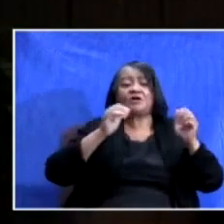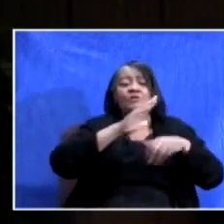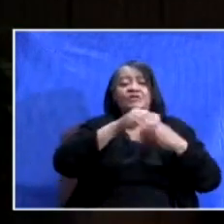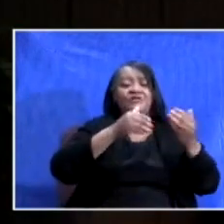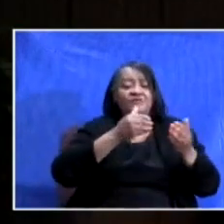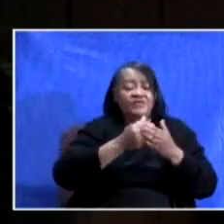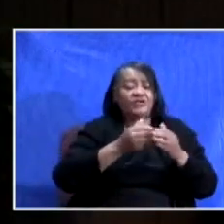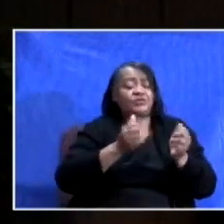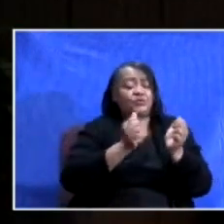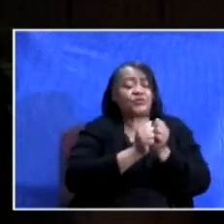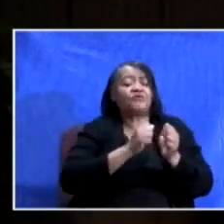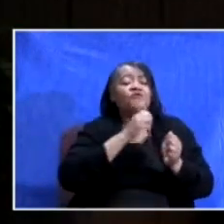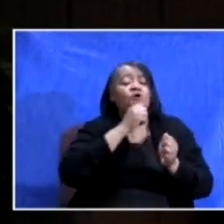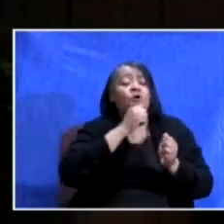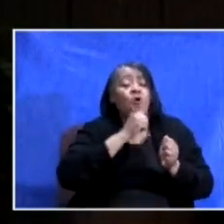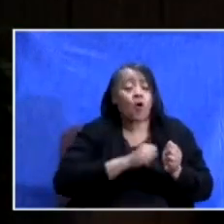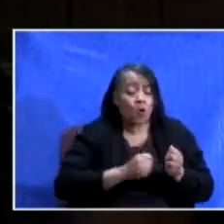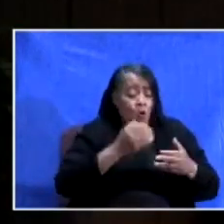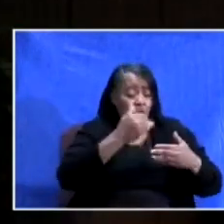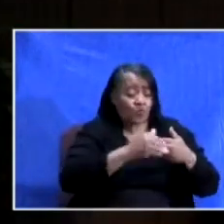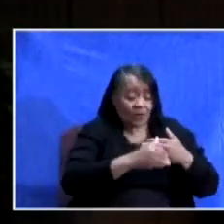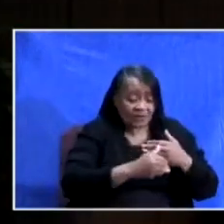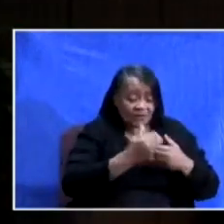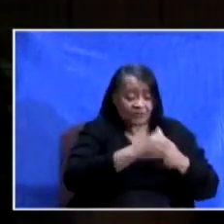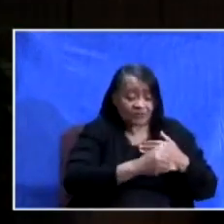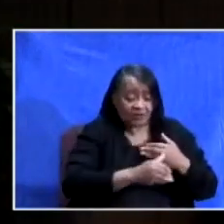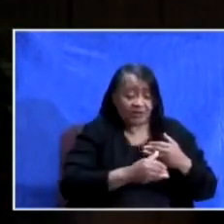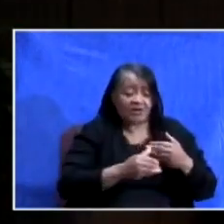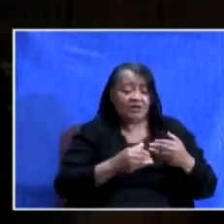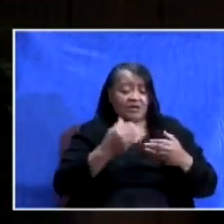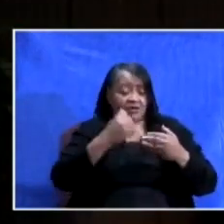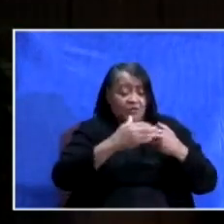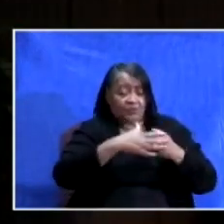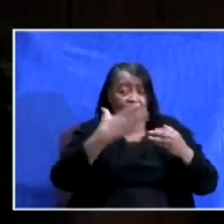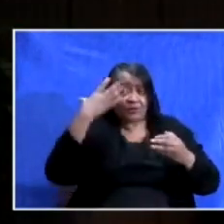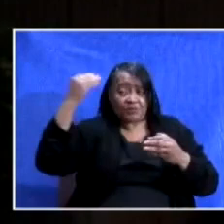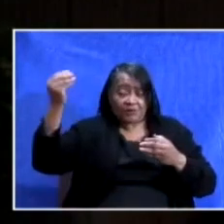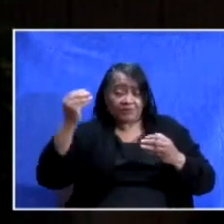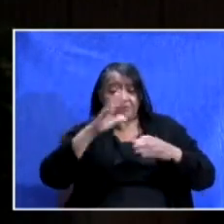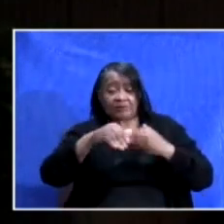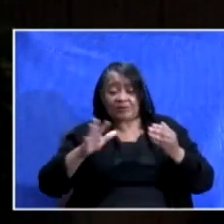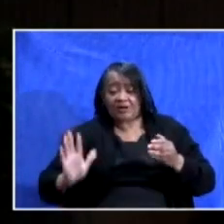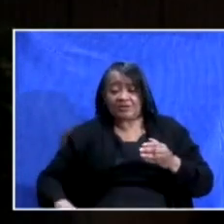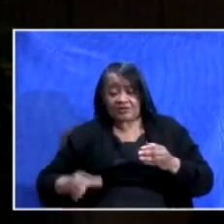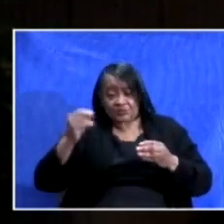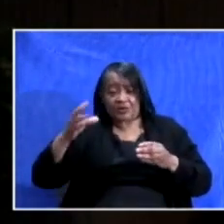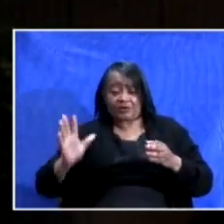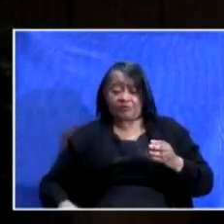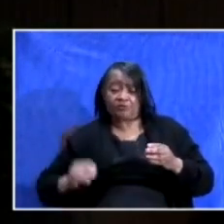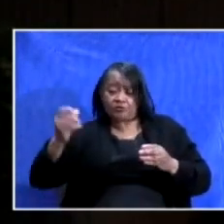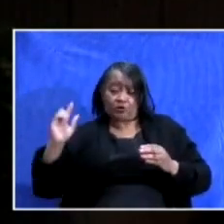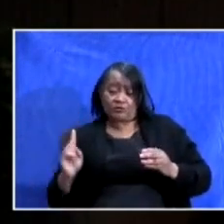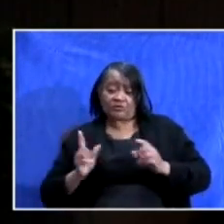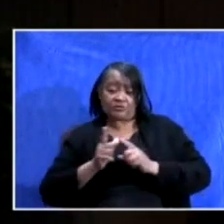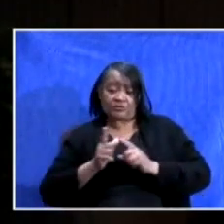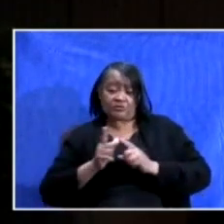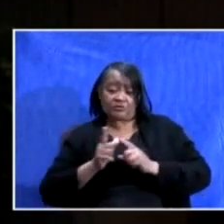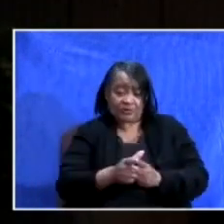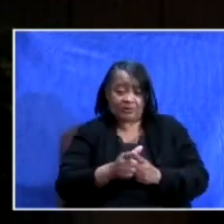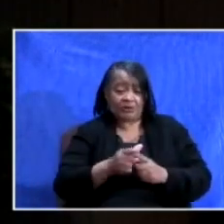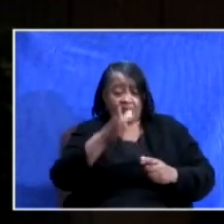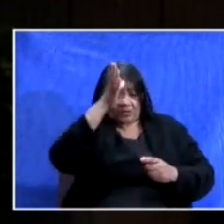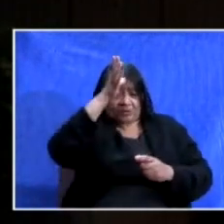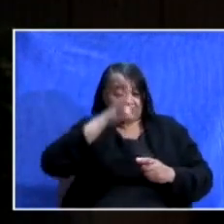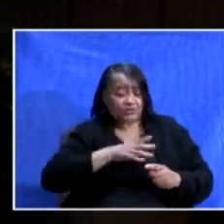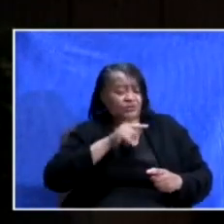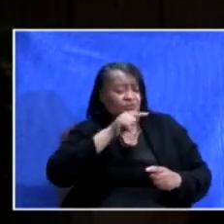bread. And then they would throw the bread outside the window. And that's why the dogs were out there. Because all this man